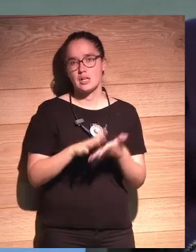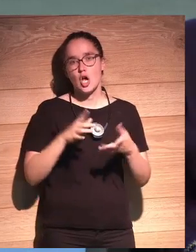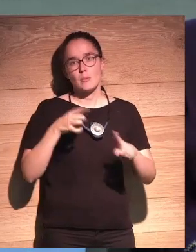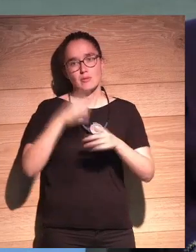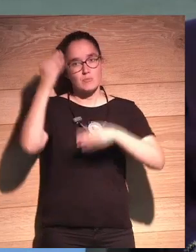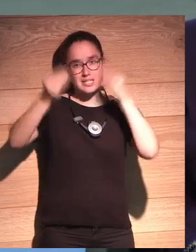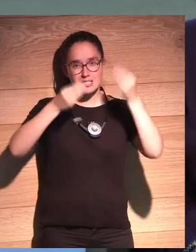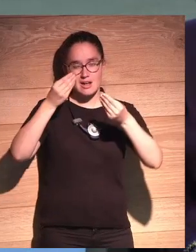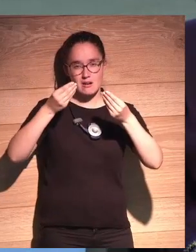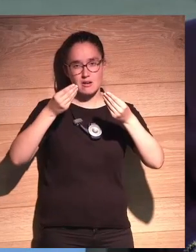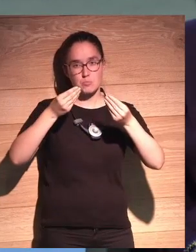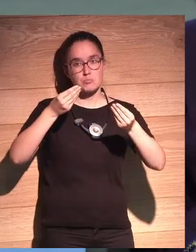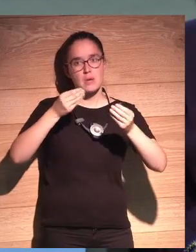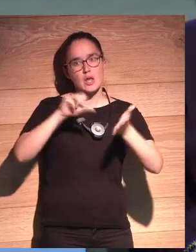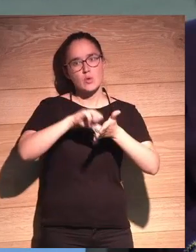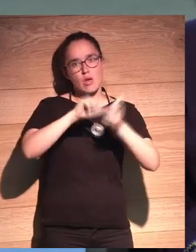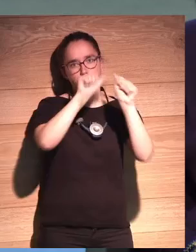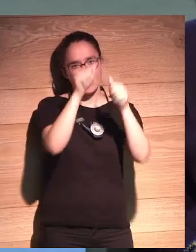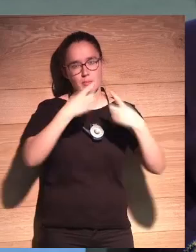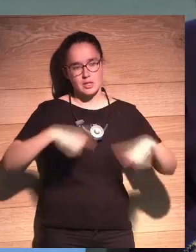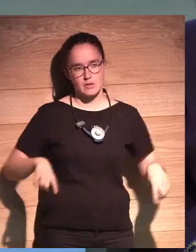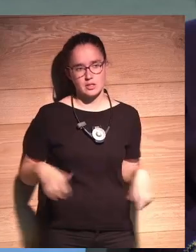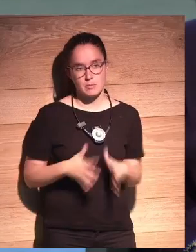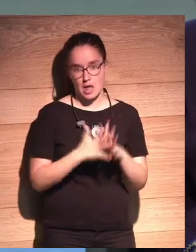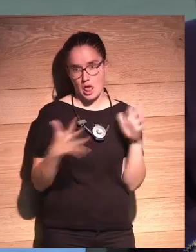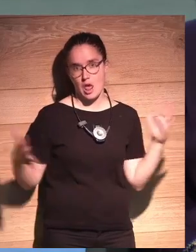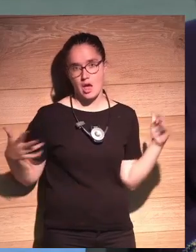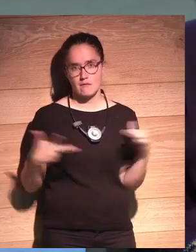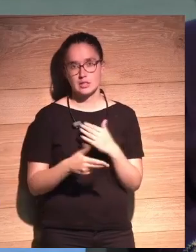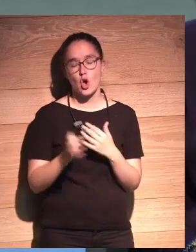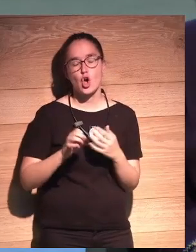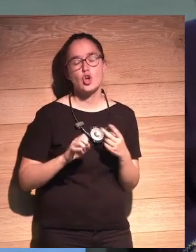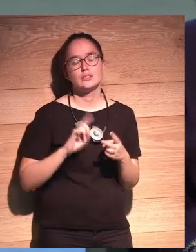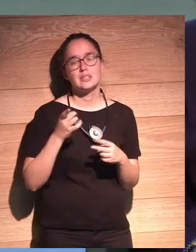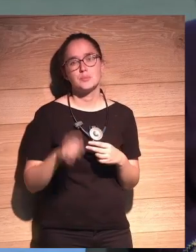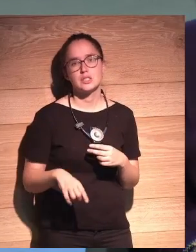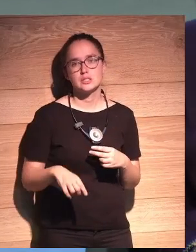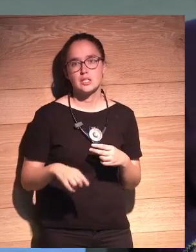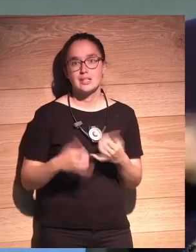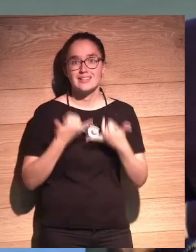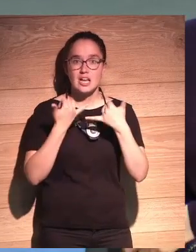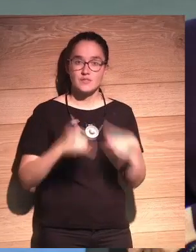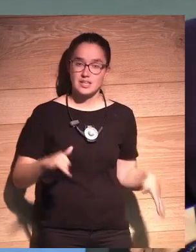projects called Imagina Madrid, Imagine Madrid, to try to have different approaches.